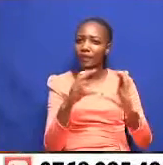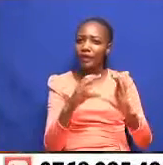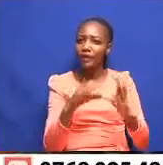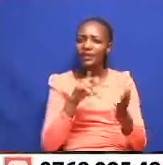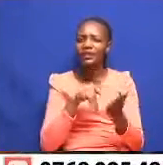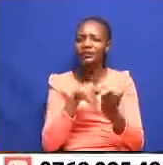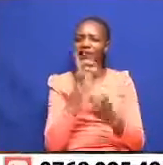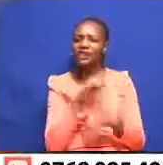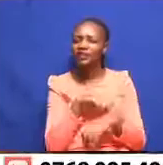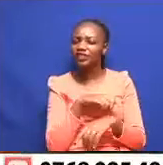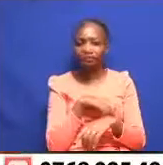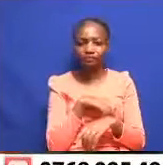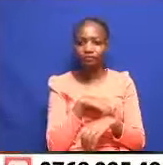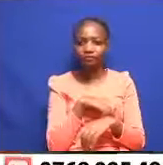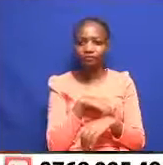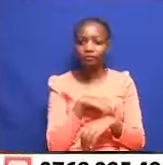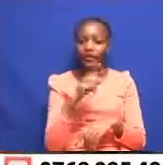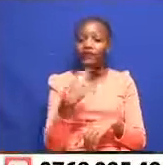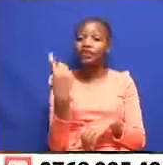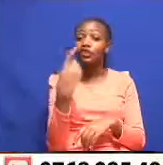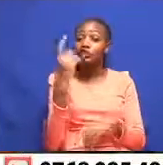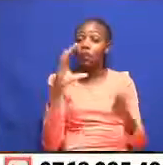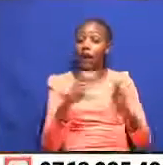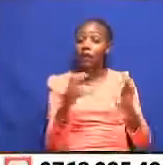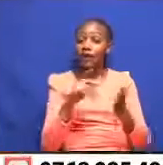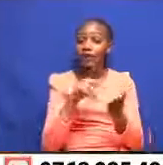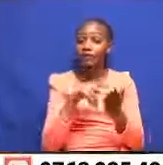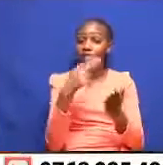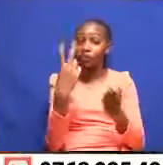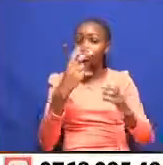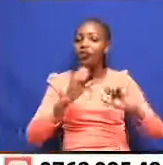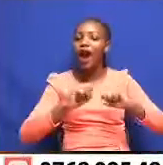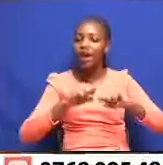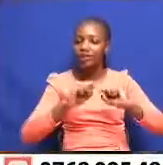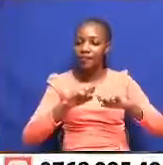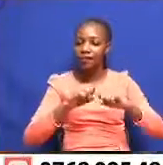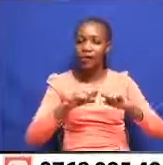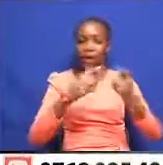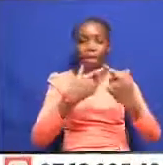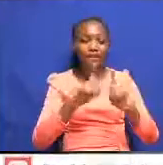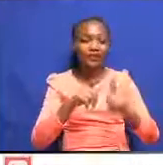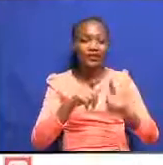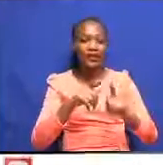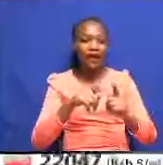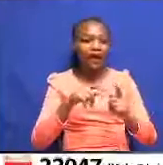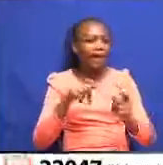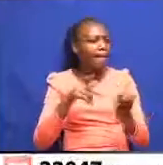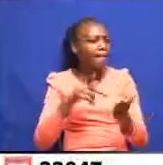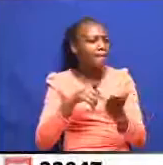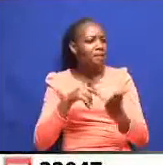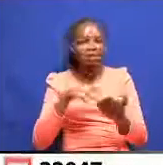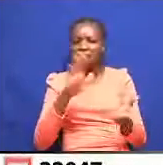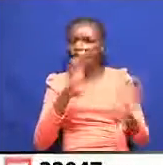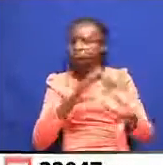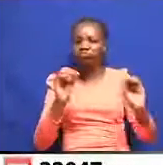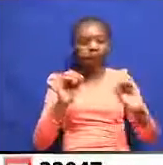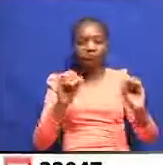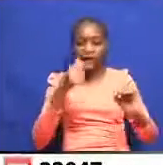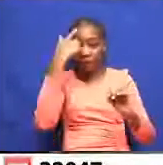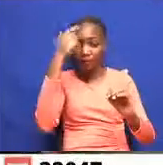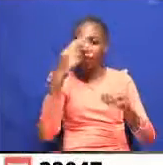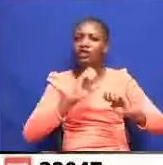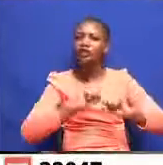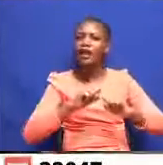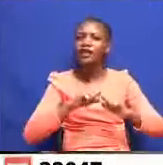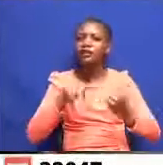overpaid. It's actually one company paid for two contracts. But so there is no overpayment because the two contracts, what are the amounts